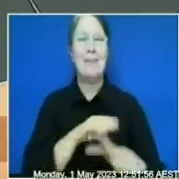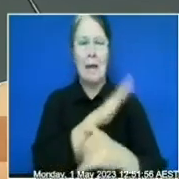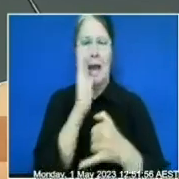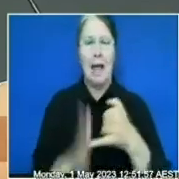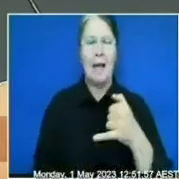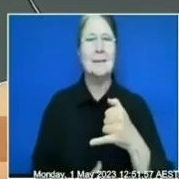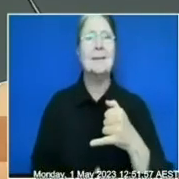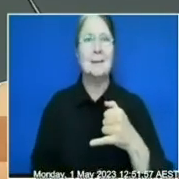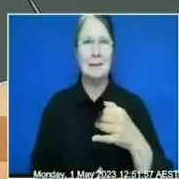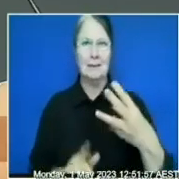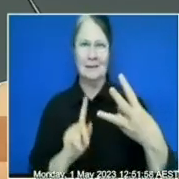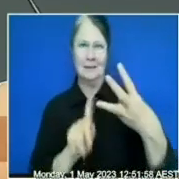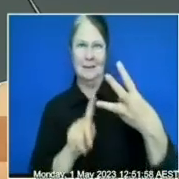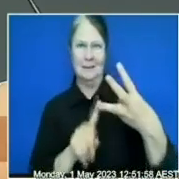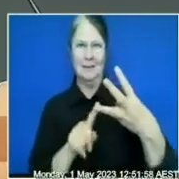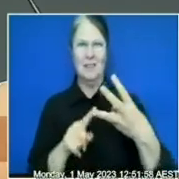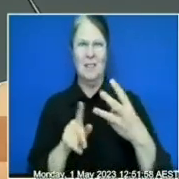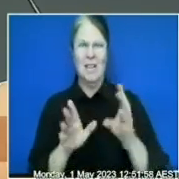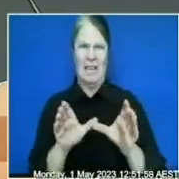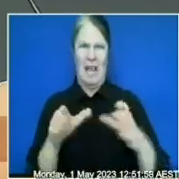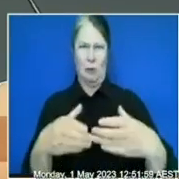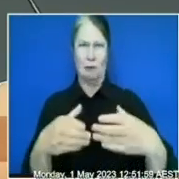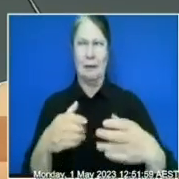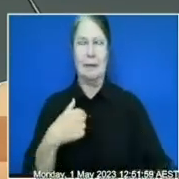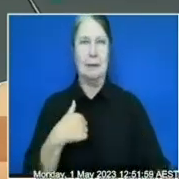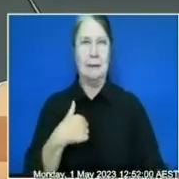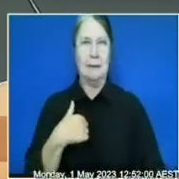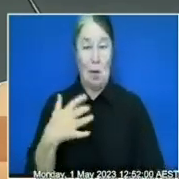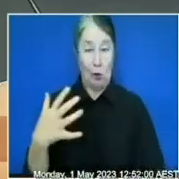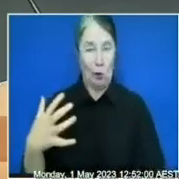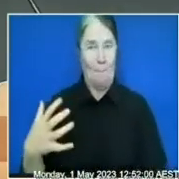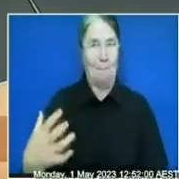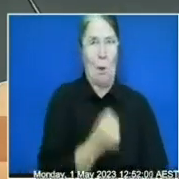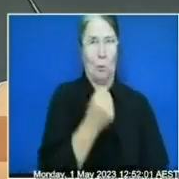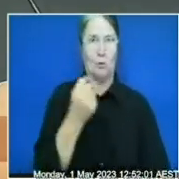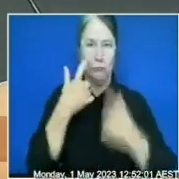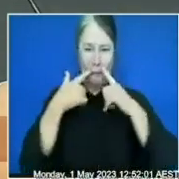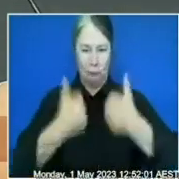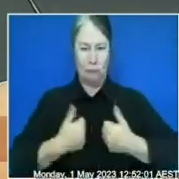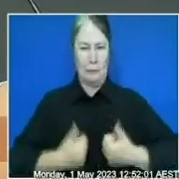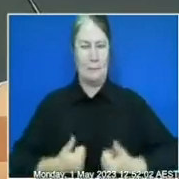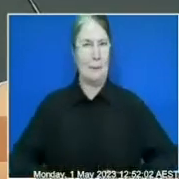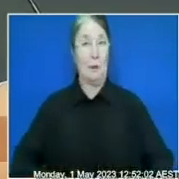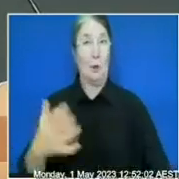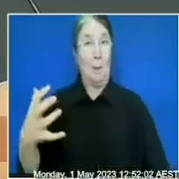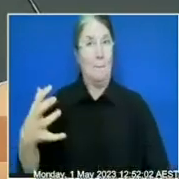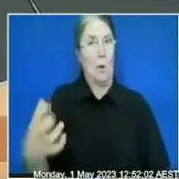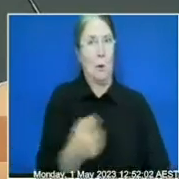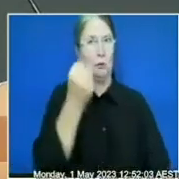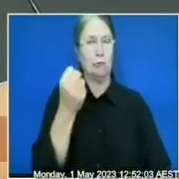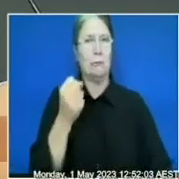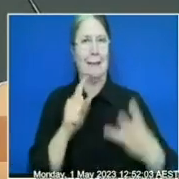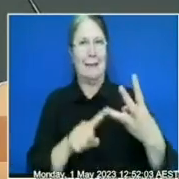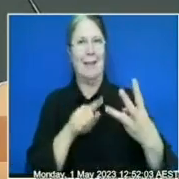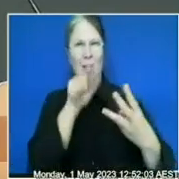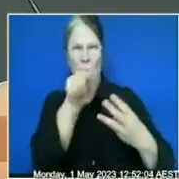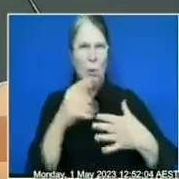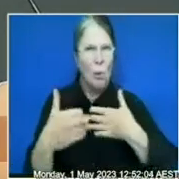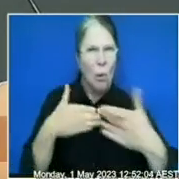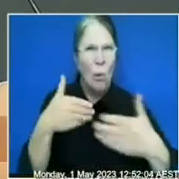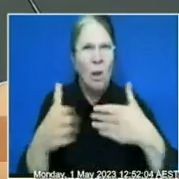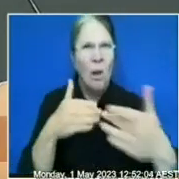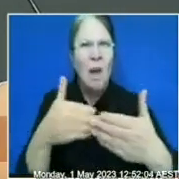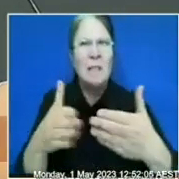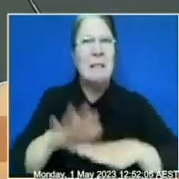an independent review of compulsory treatment criteria, headed up by Justice Marshall, and having a team of